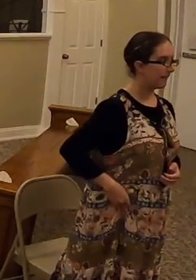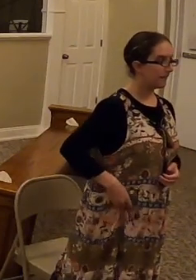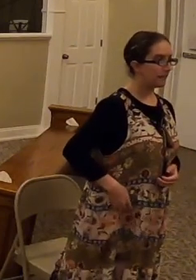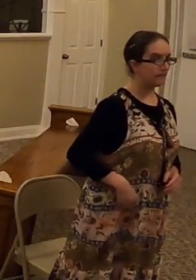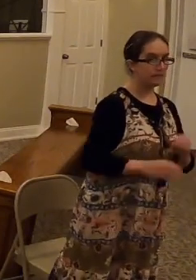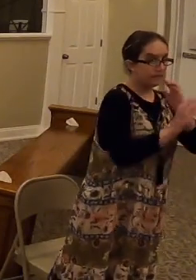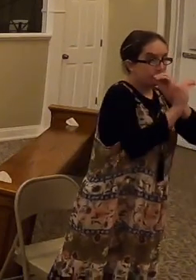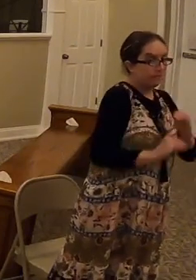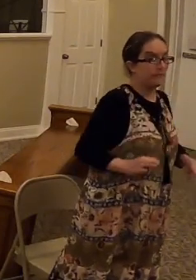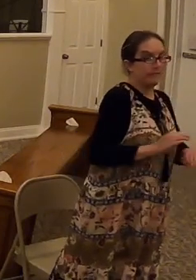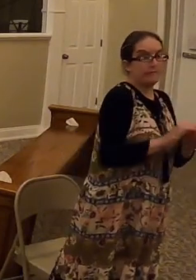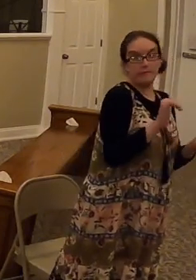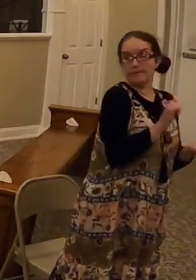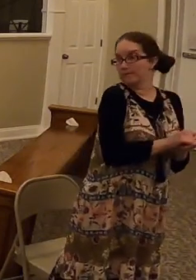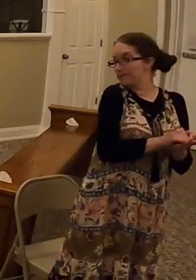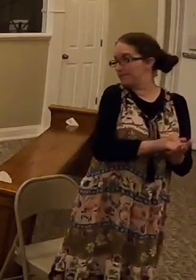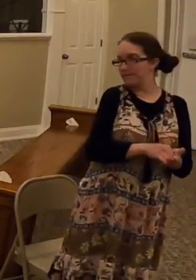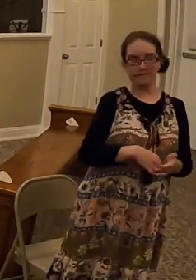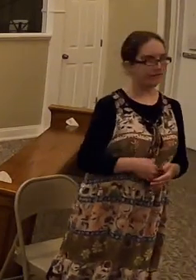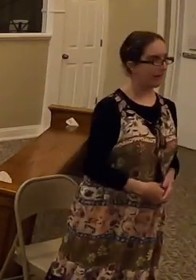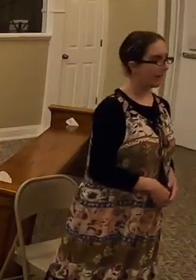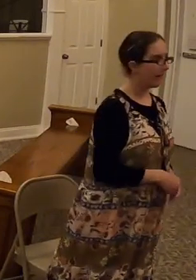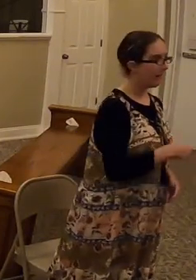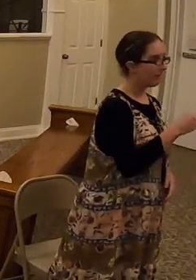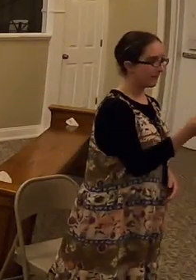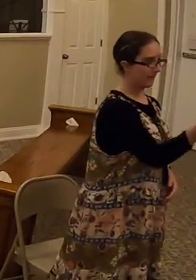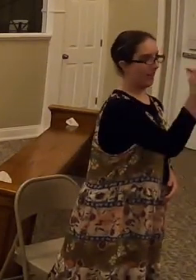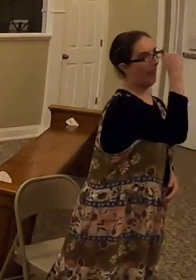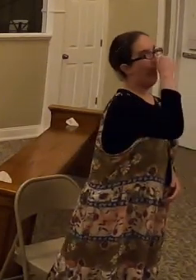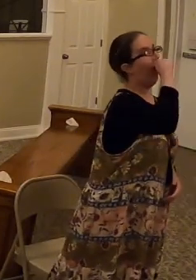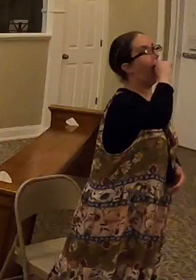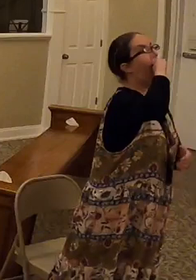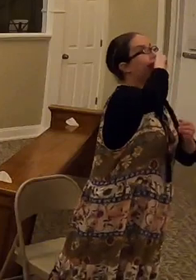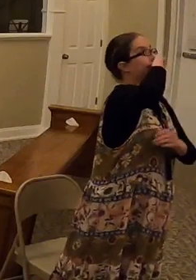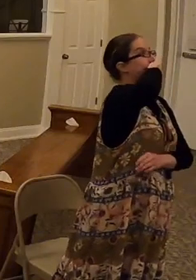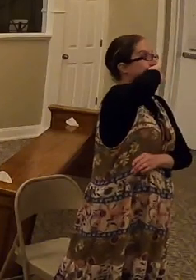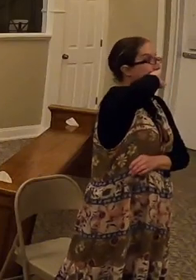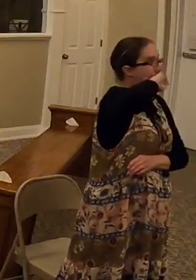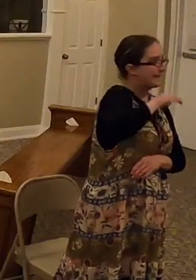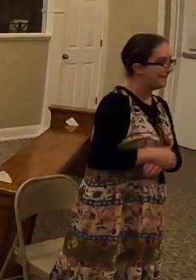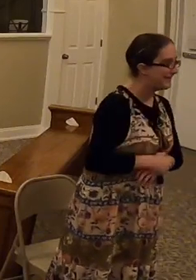Boy, they got quiet on that one, didn't they? I'm just sticking my foot all up in my mouth tonight.